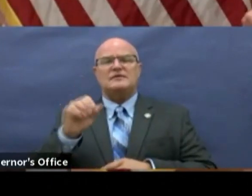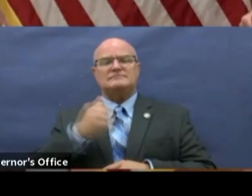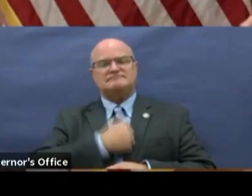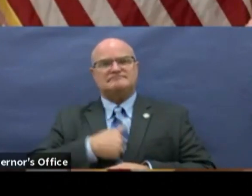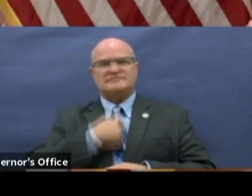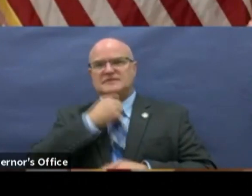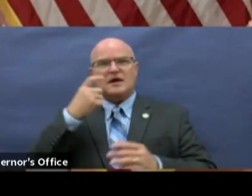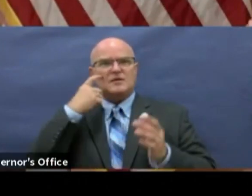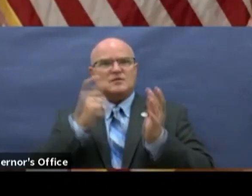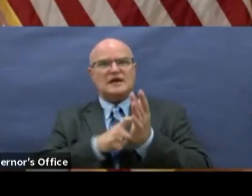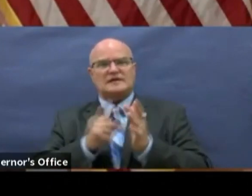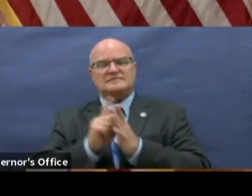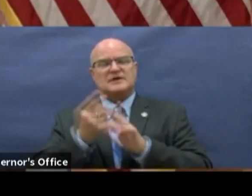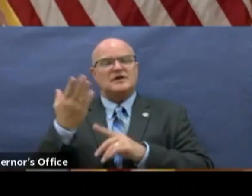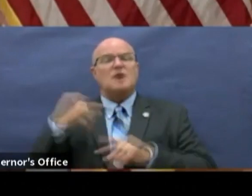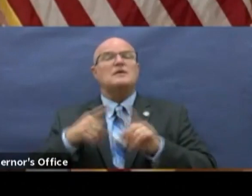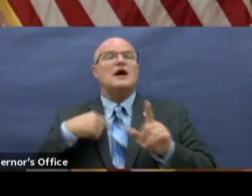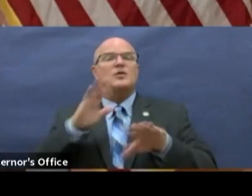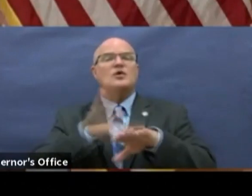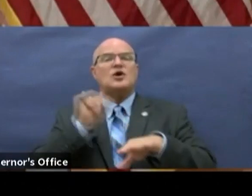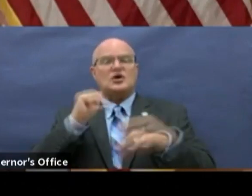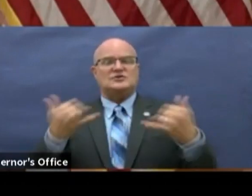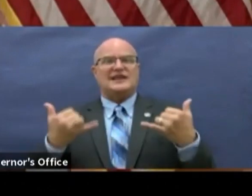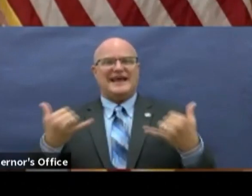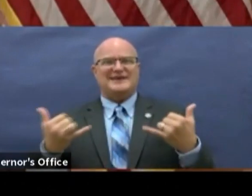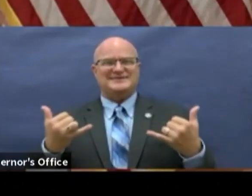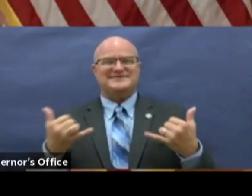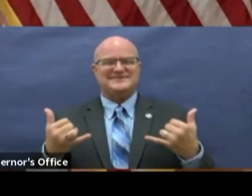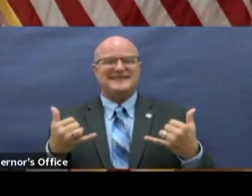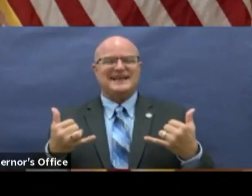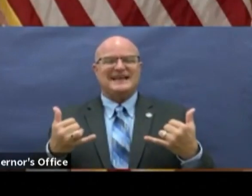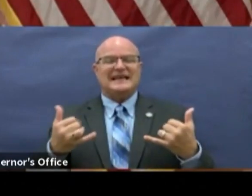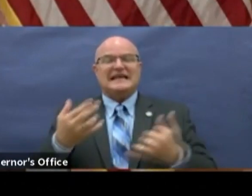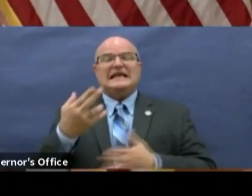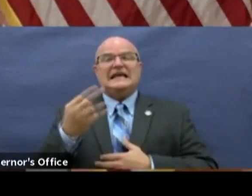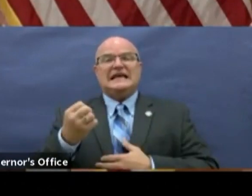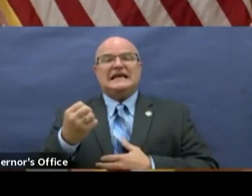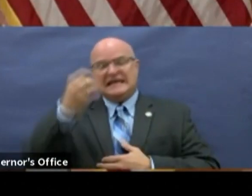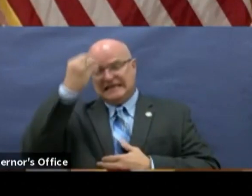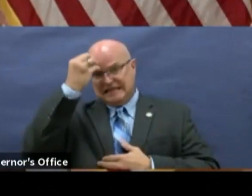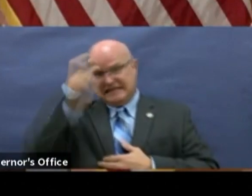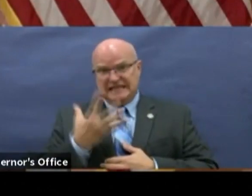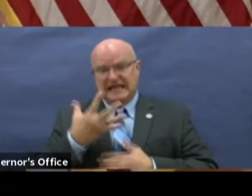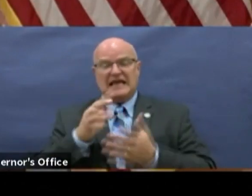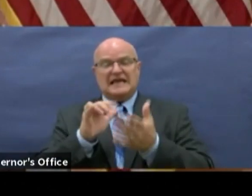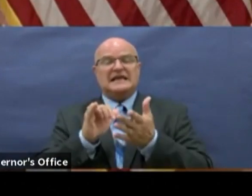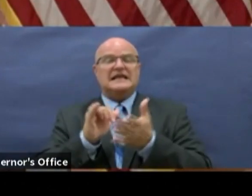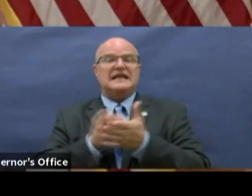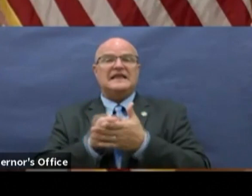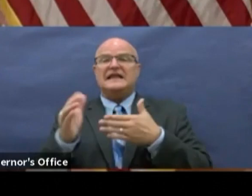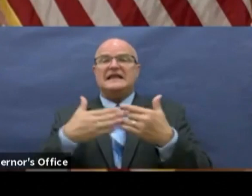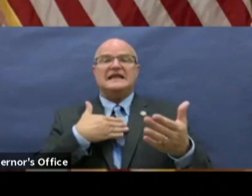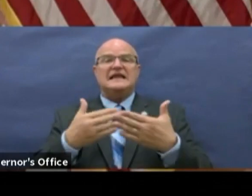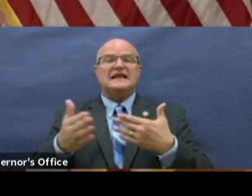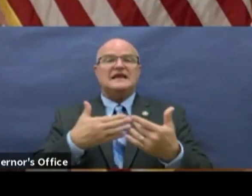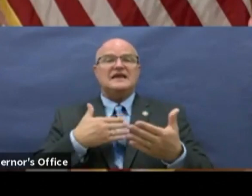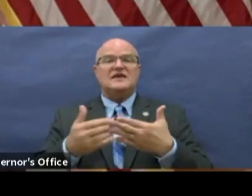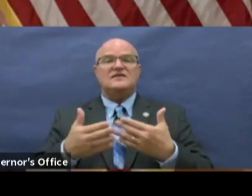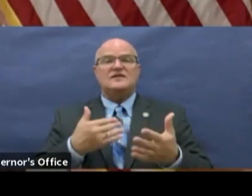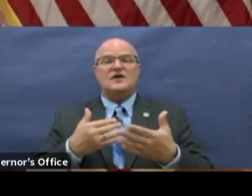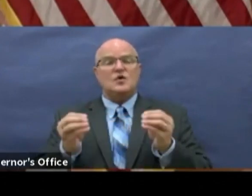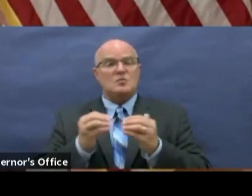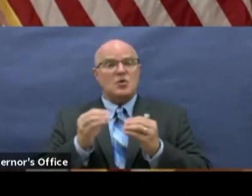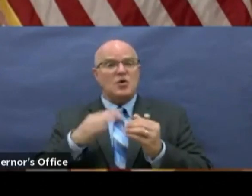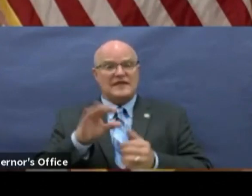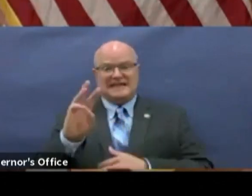apologize for not recognizing you a moment ago, but I will call on you now. He indicated that even though it was